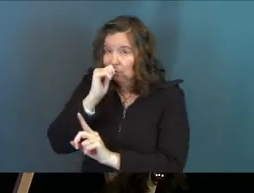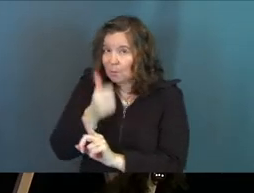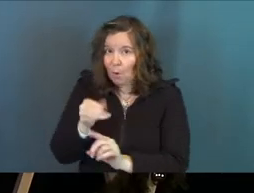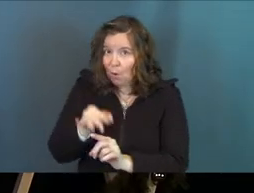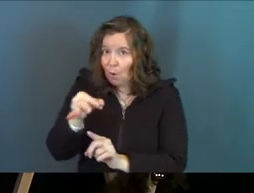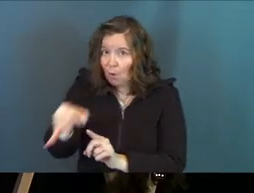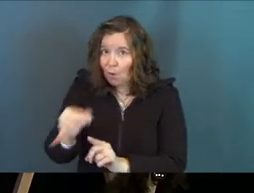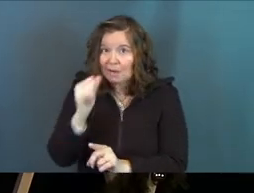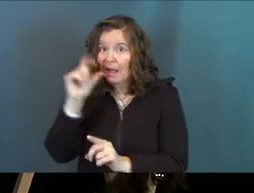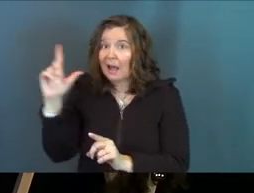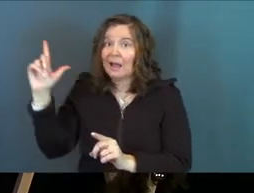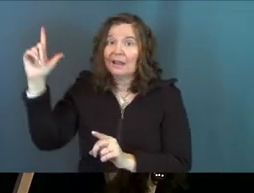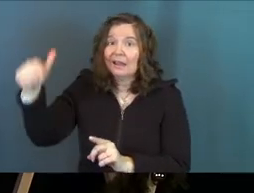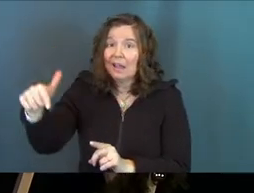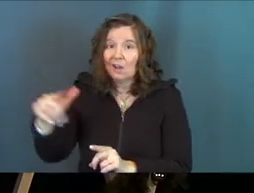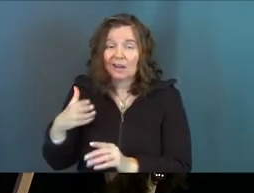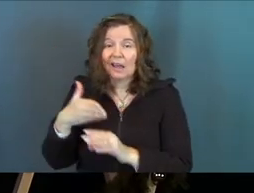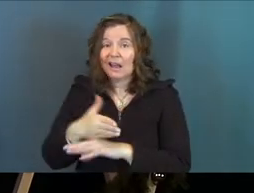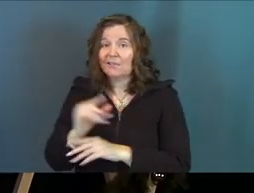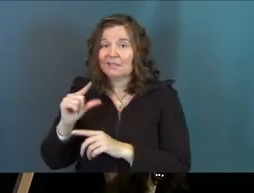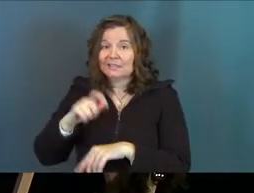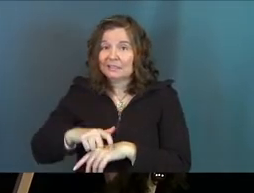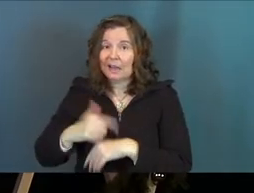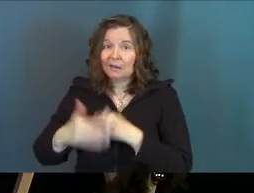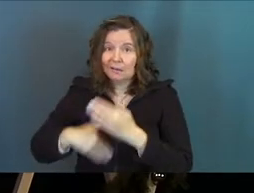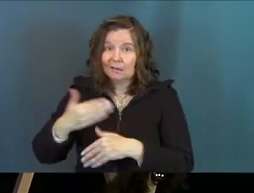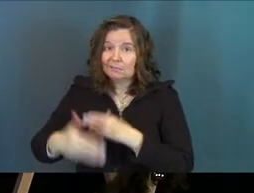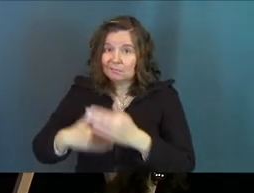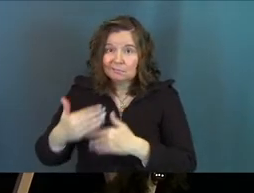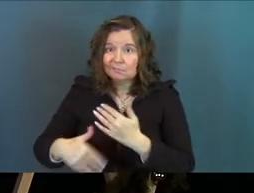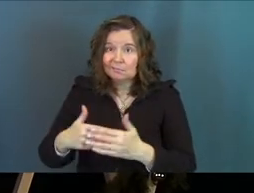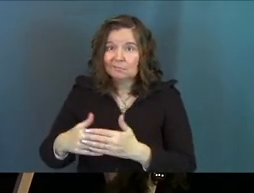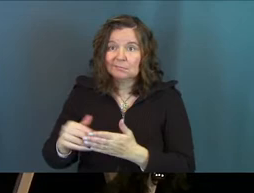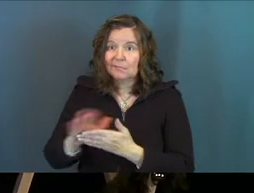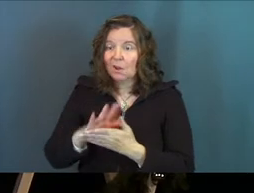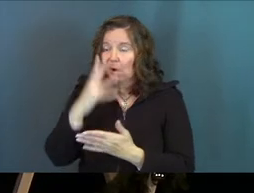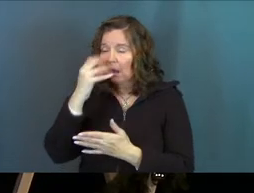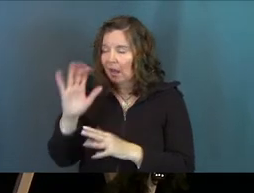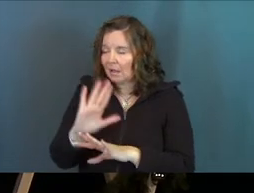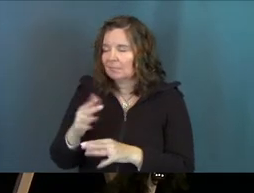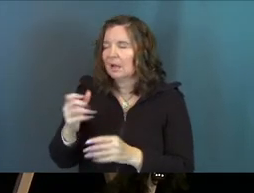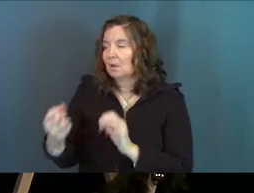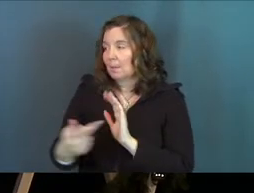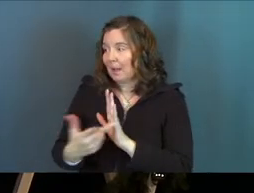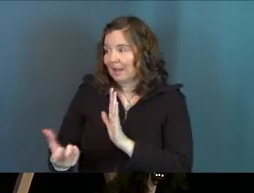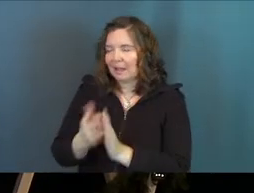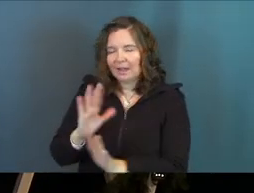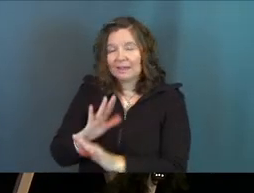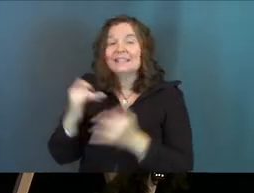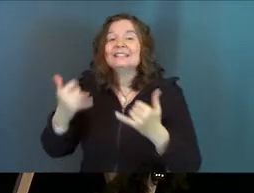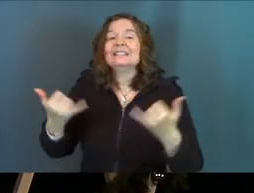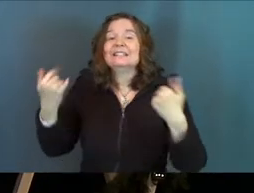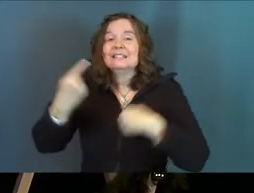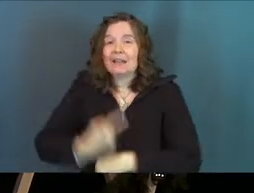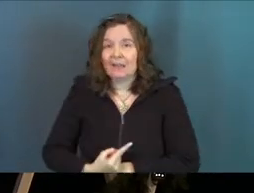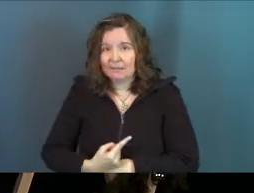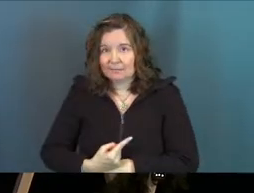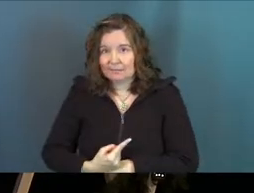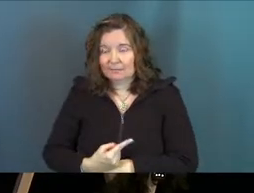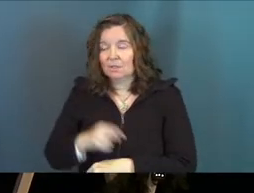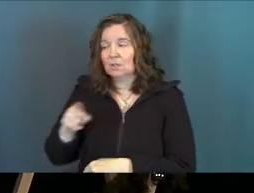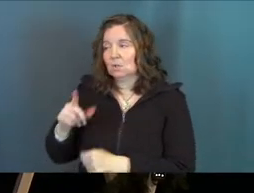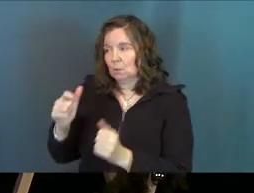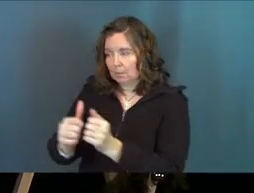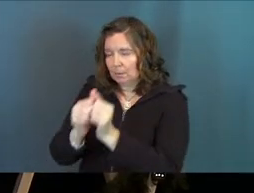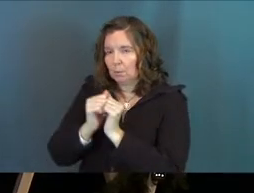tomorrow, not later, not after a little time spent in purgatory or a nice long nap, I'll come back and get you. No. Today,